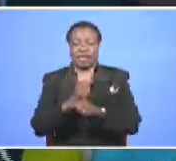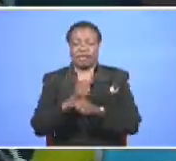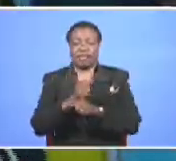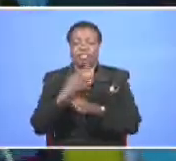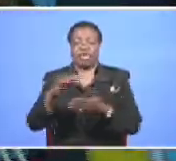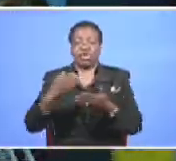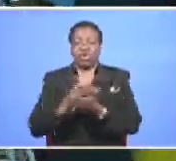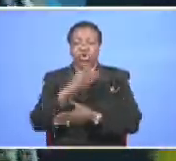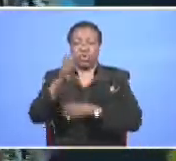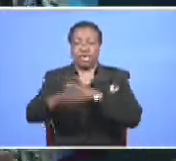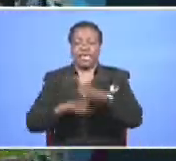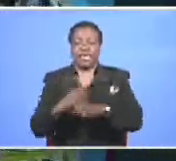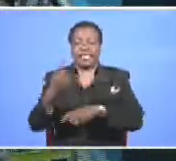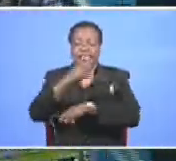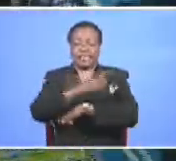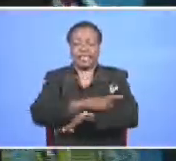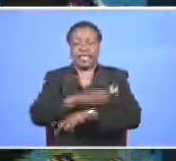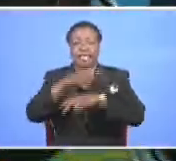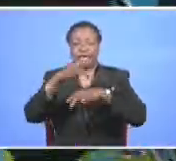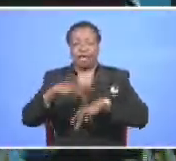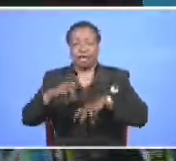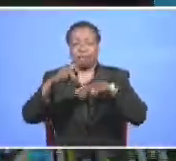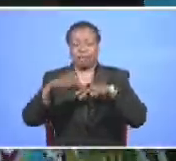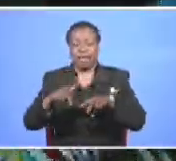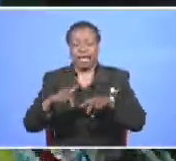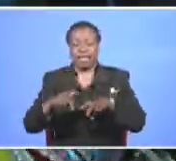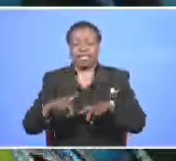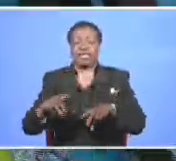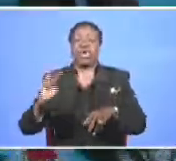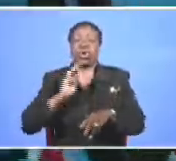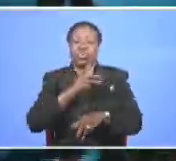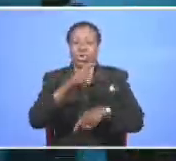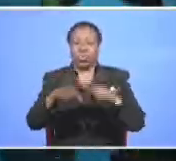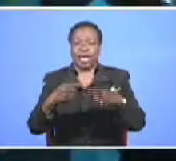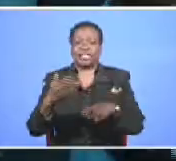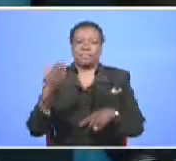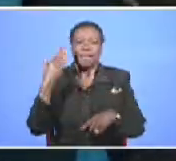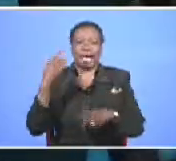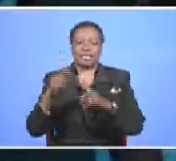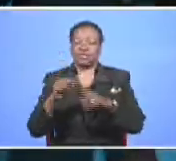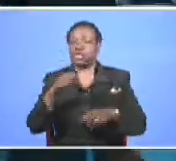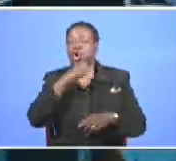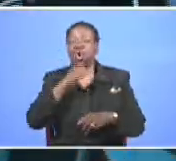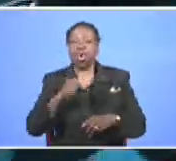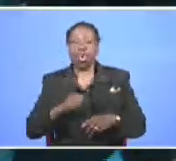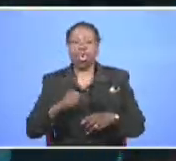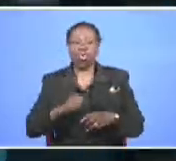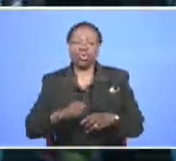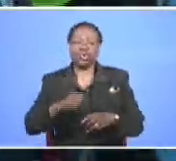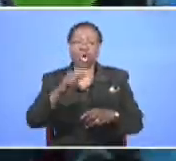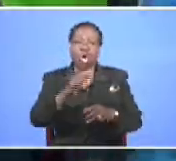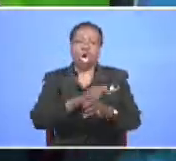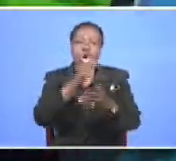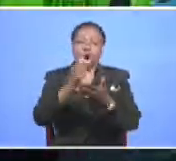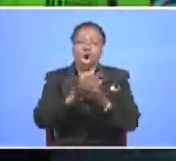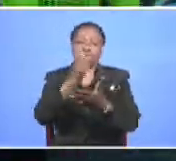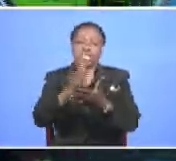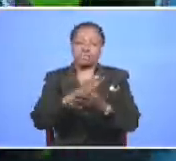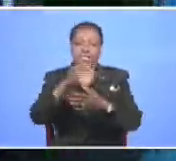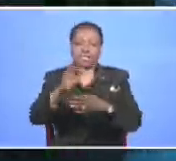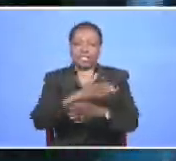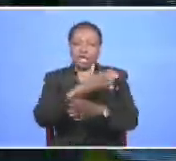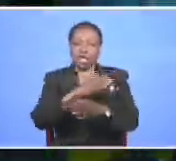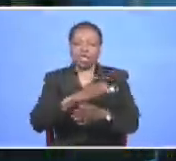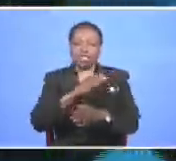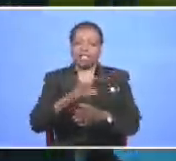called, we went into brass practice. Went back to the old gospel hymns like Father Abraham, Whisper of Prayer, I Will Bless the Lord. And